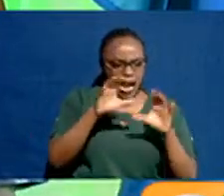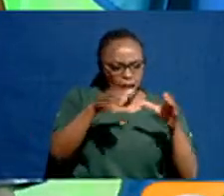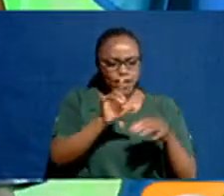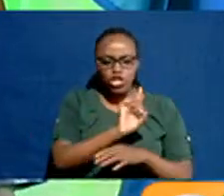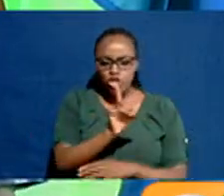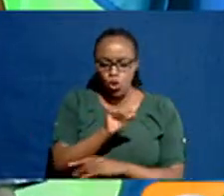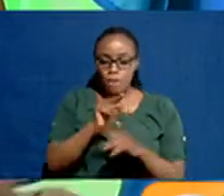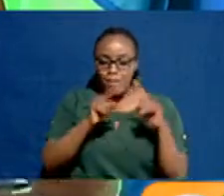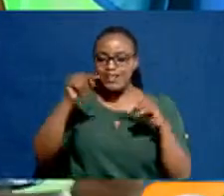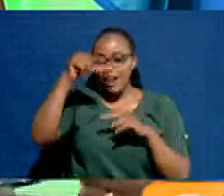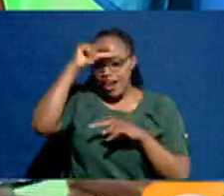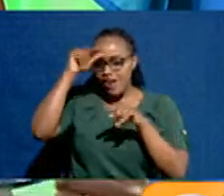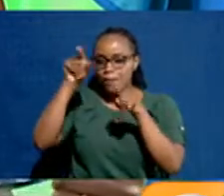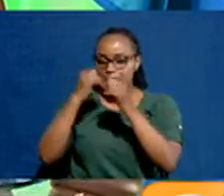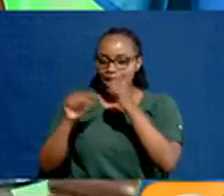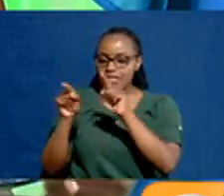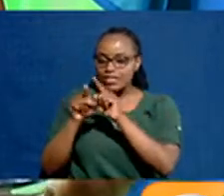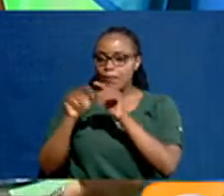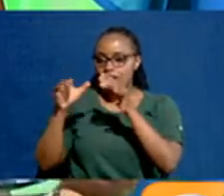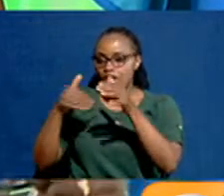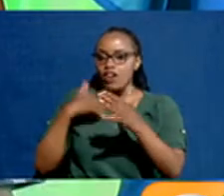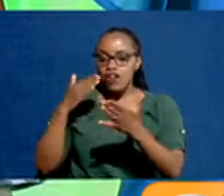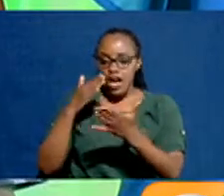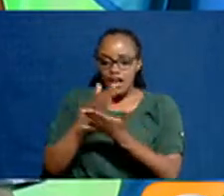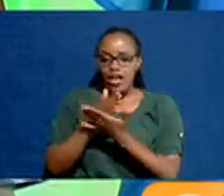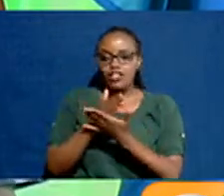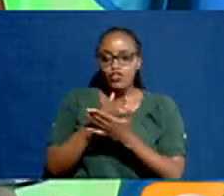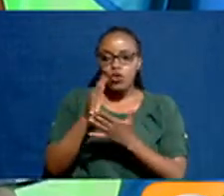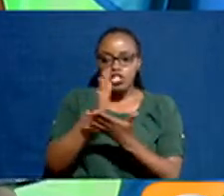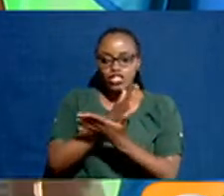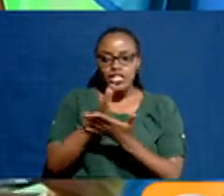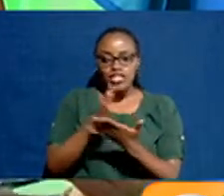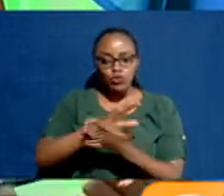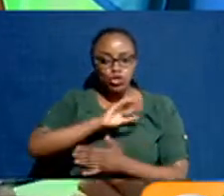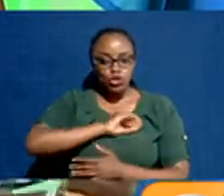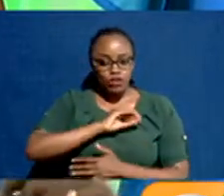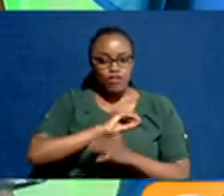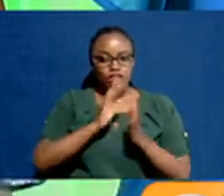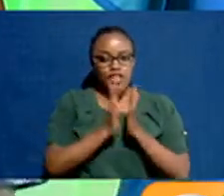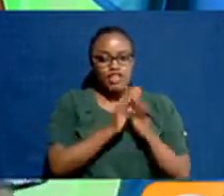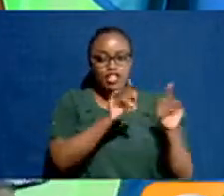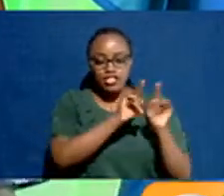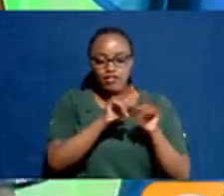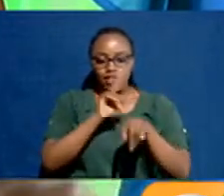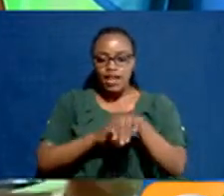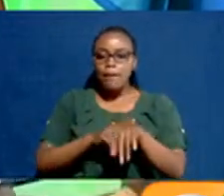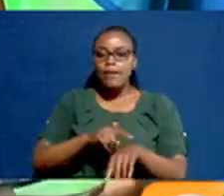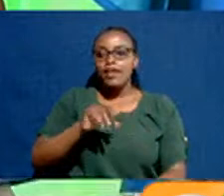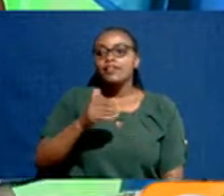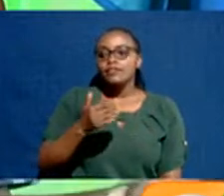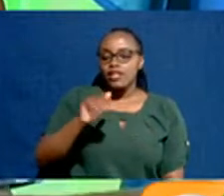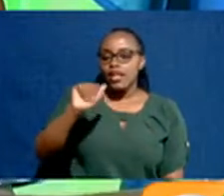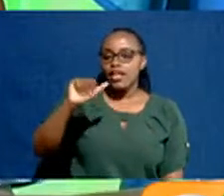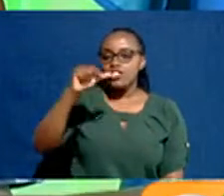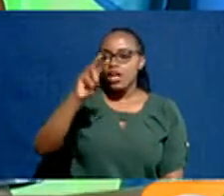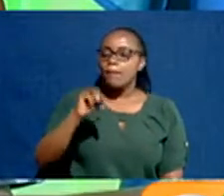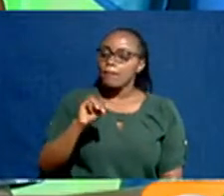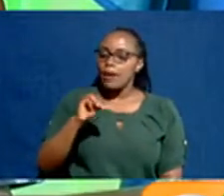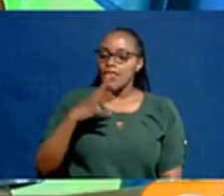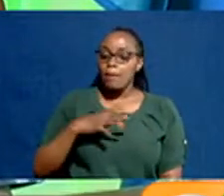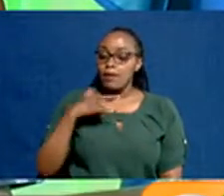are shares. Preferential shares, ordinary shares. When there is an AGM, non-shareholders do